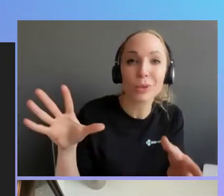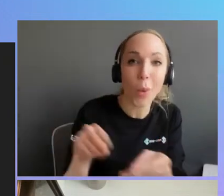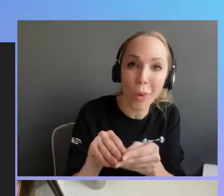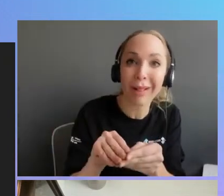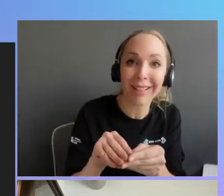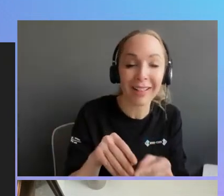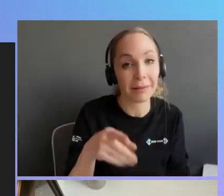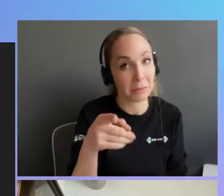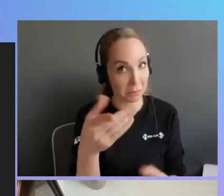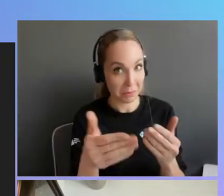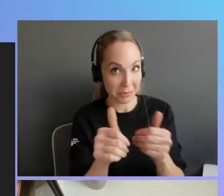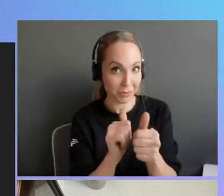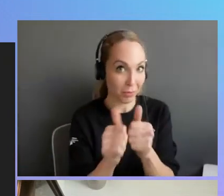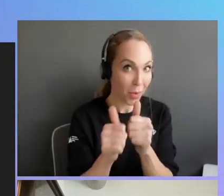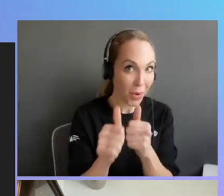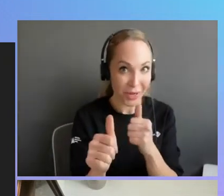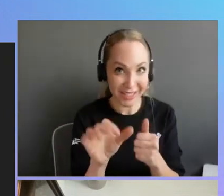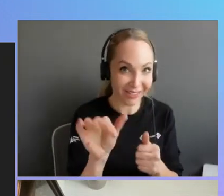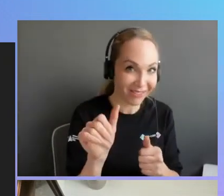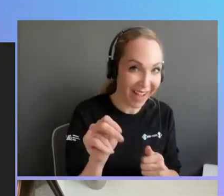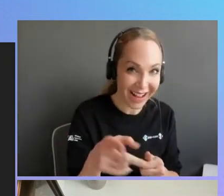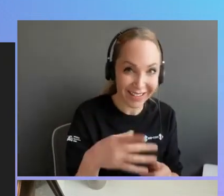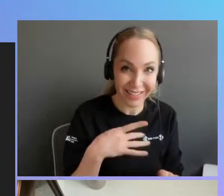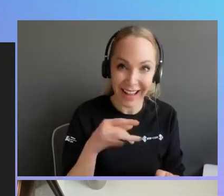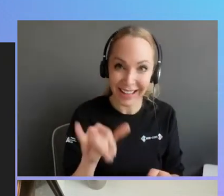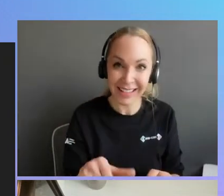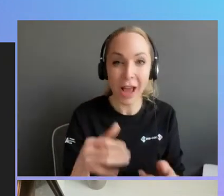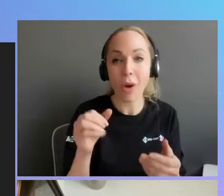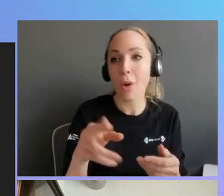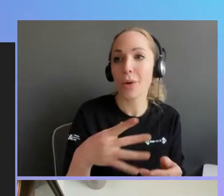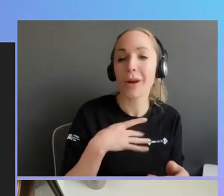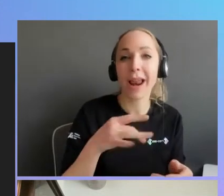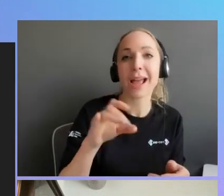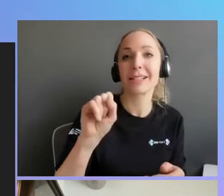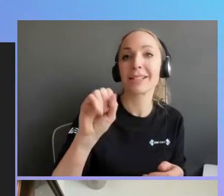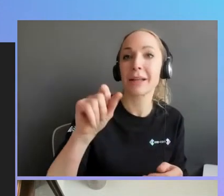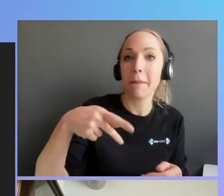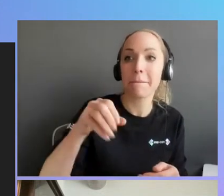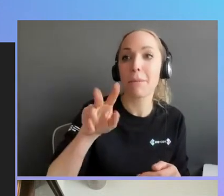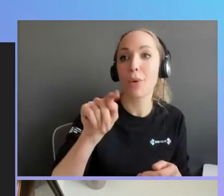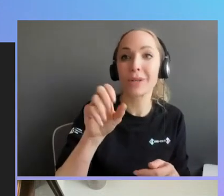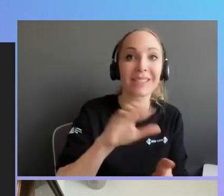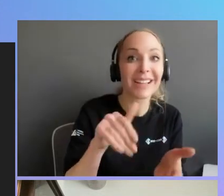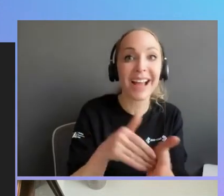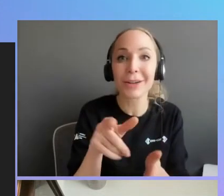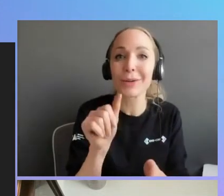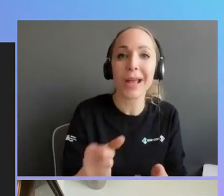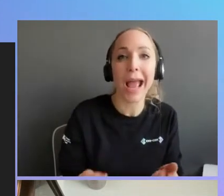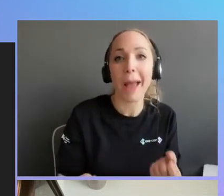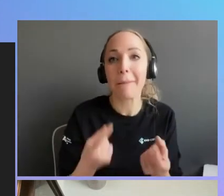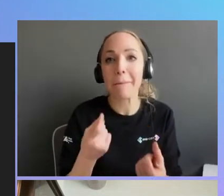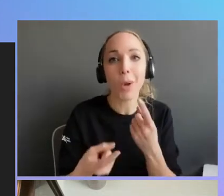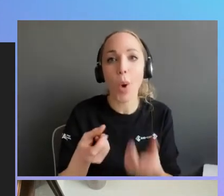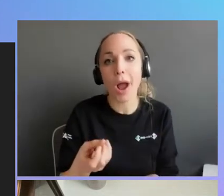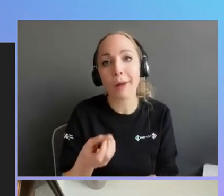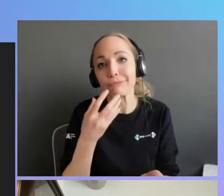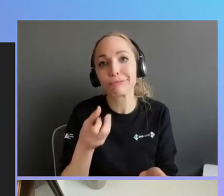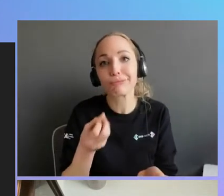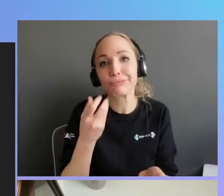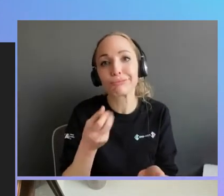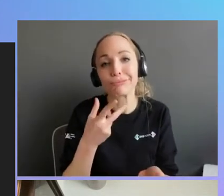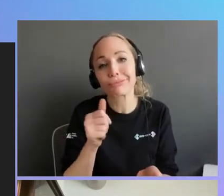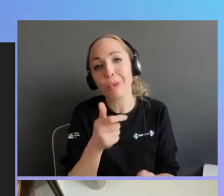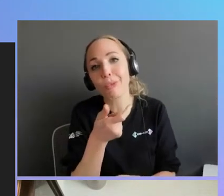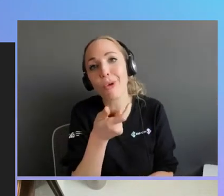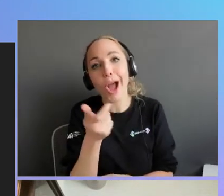or maybe it's like a Sports Center instant replay, we do support that. You can click replay tab order and get a nice pop some popcorn and watch it once again just to see